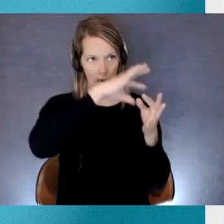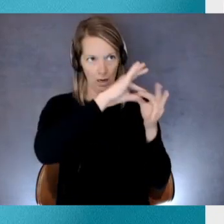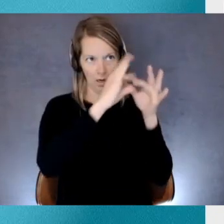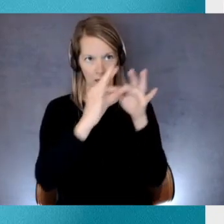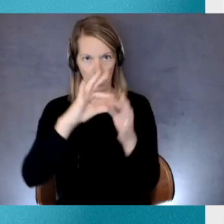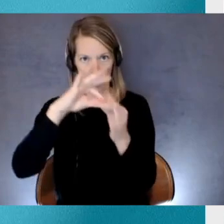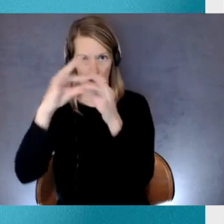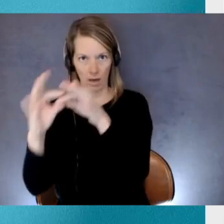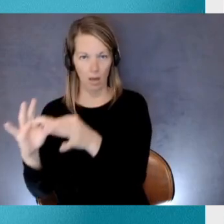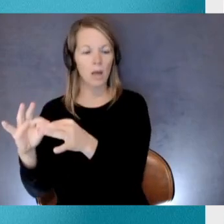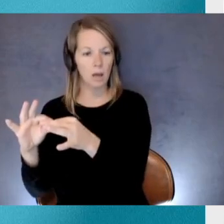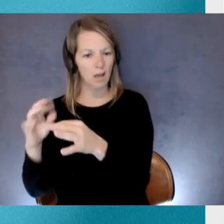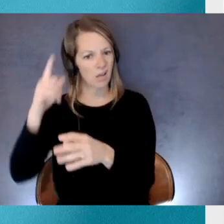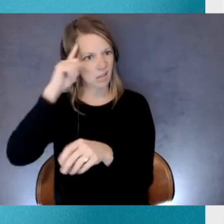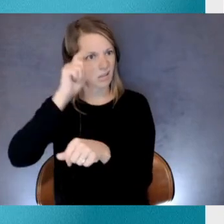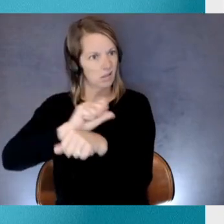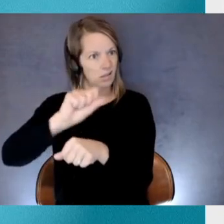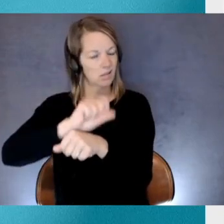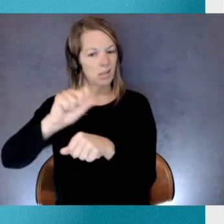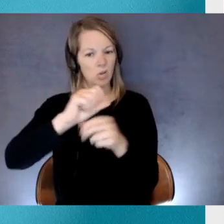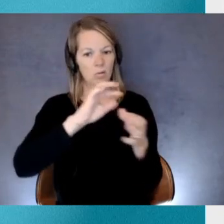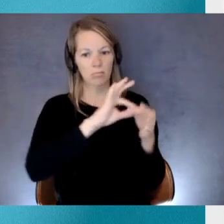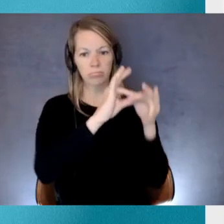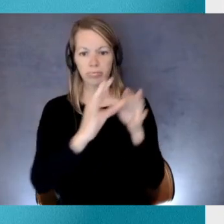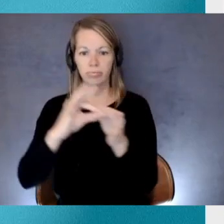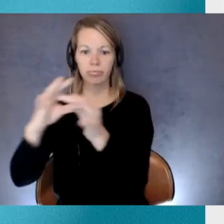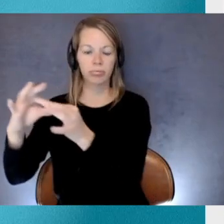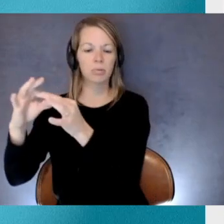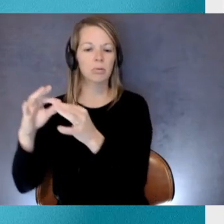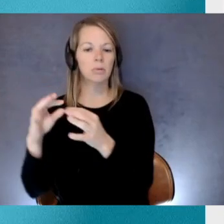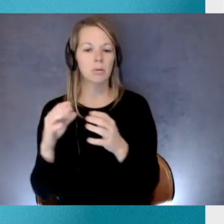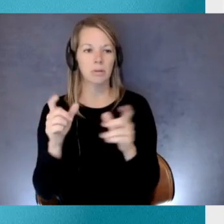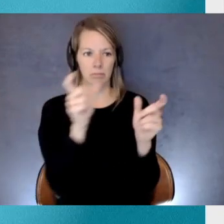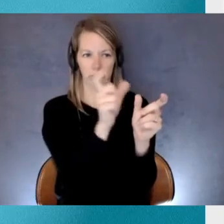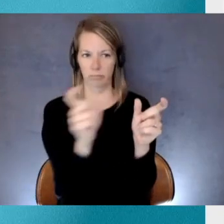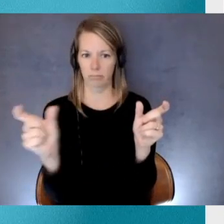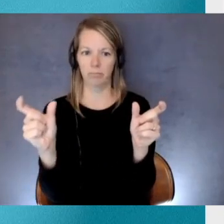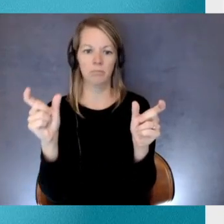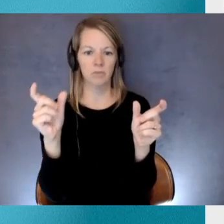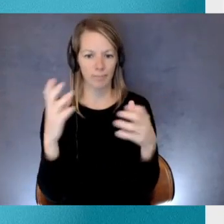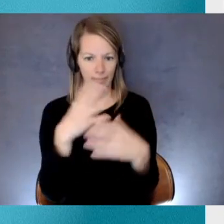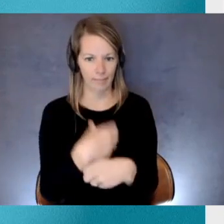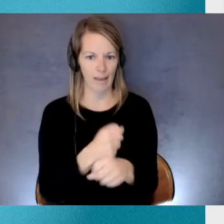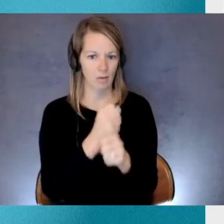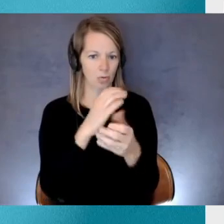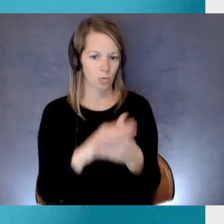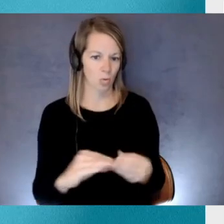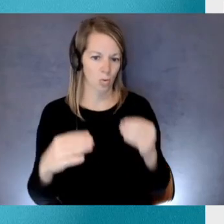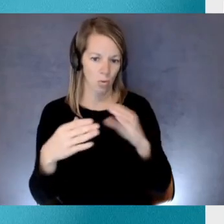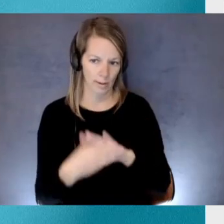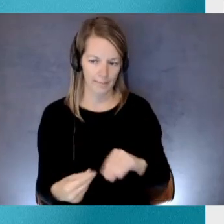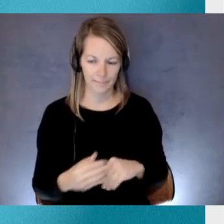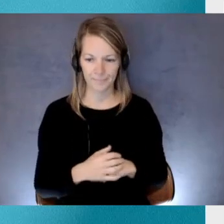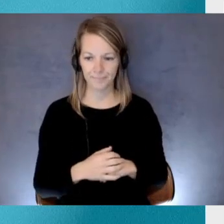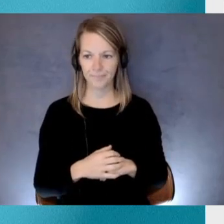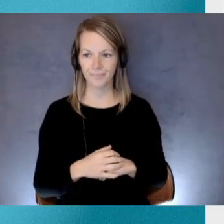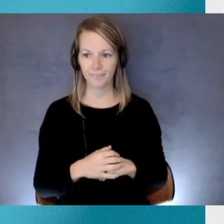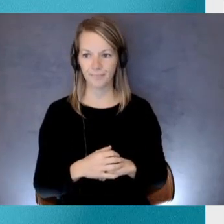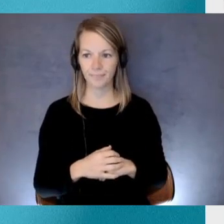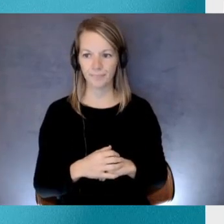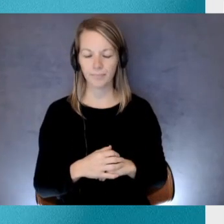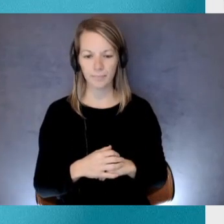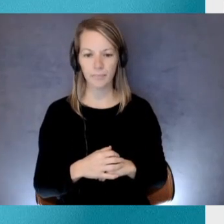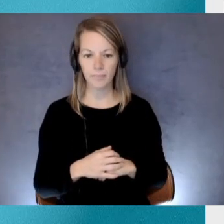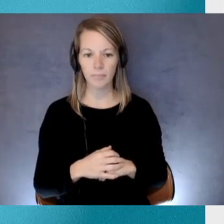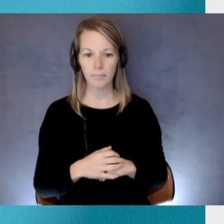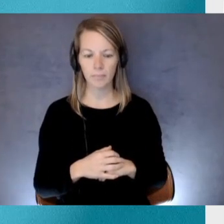work very hard to assemble images next to one another into a story. And a little insider fun thing about